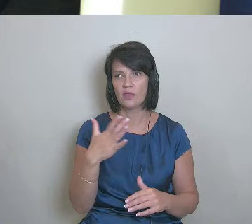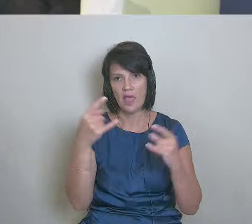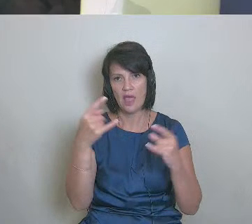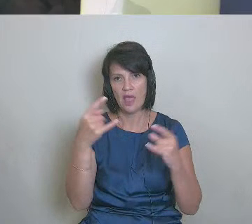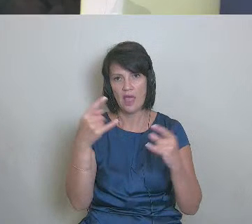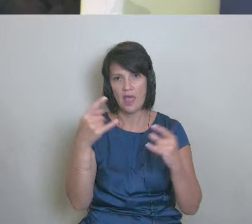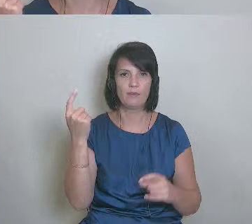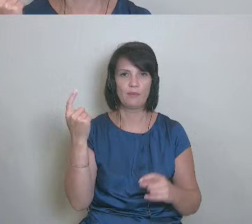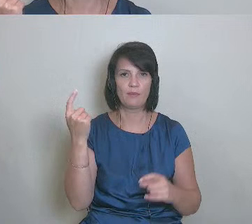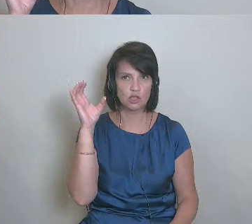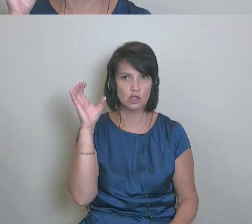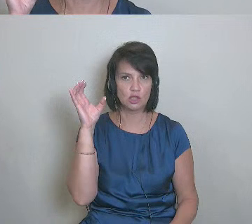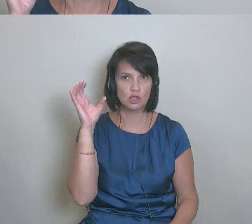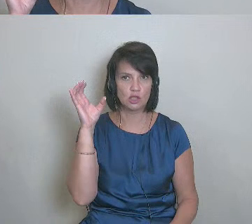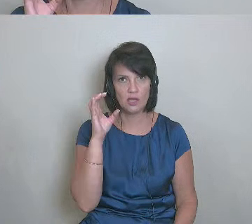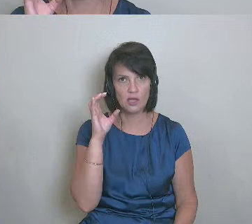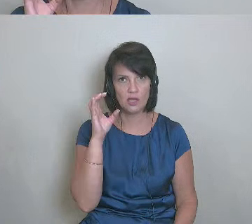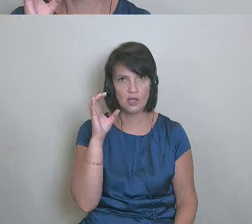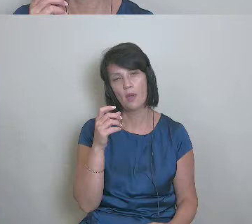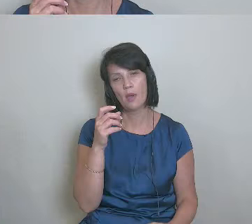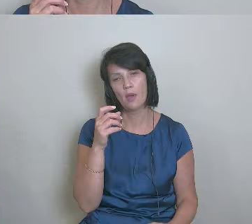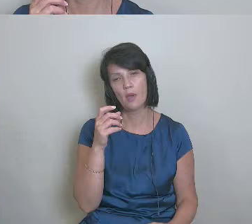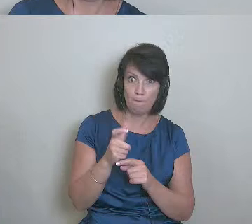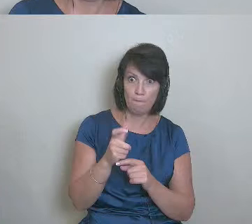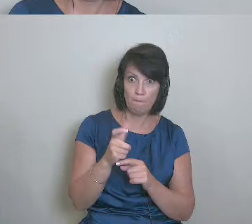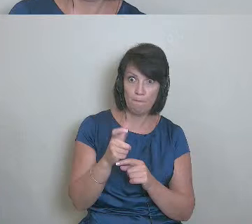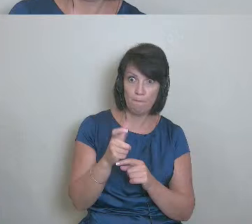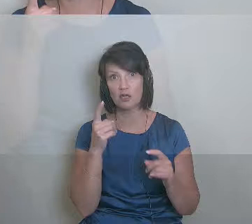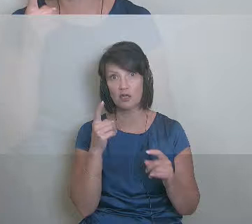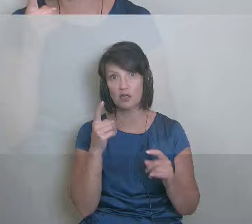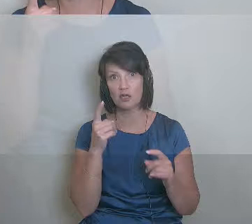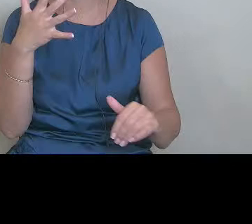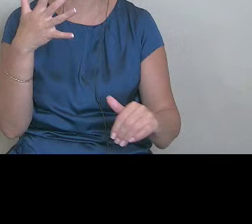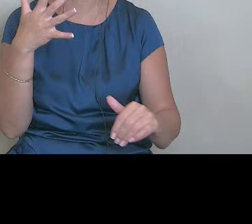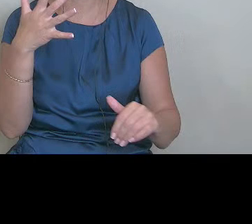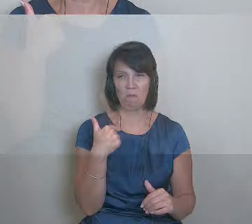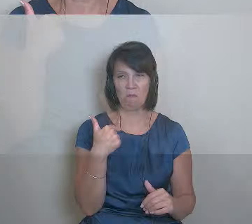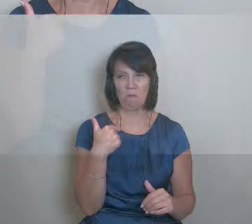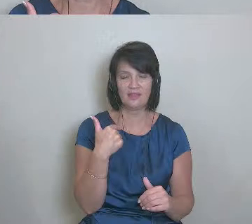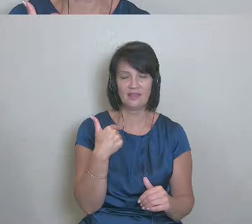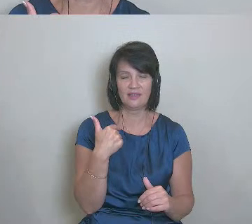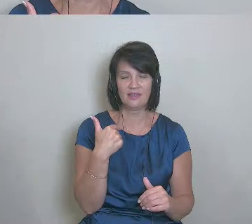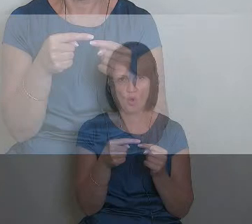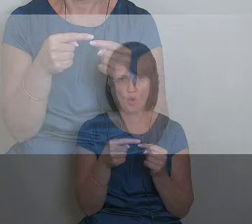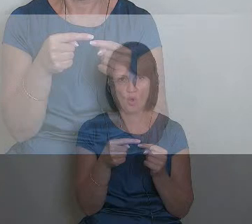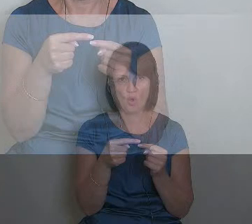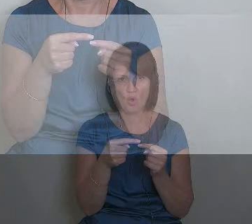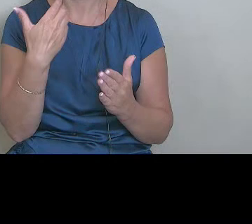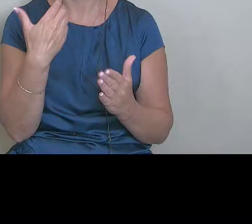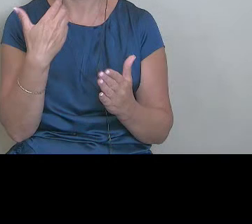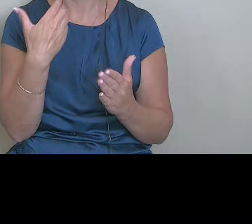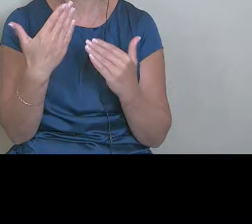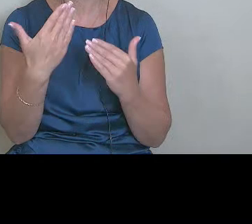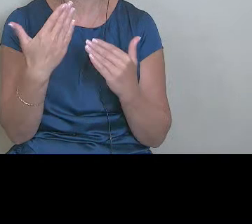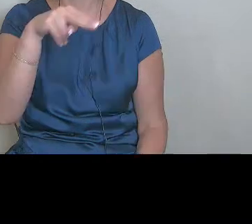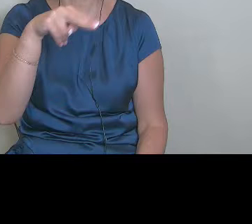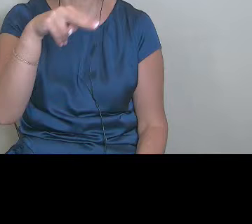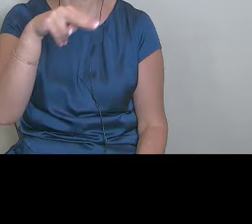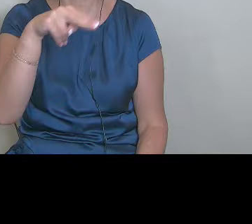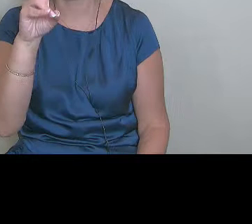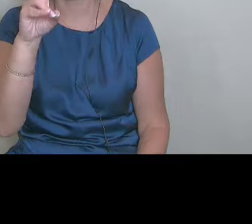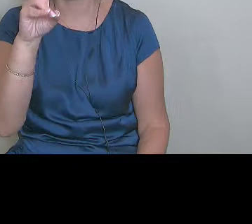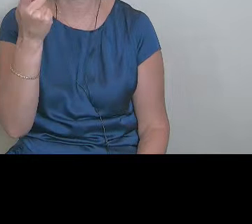and it seems to me that, well, it was straightforward and